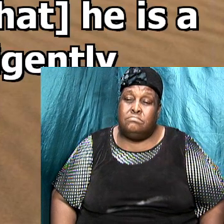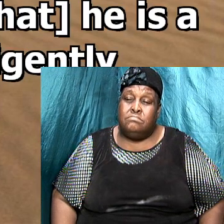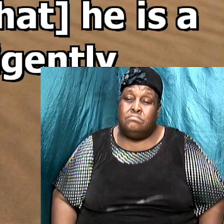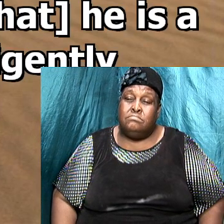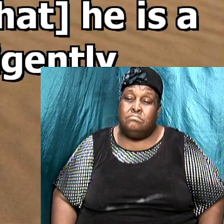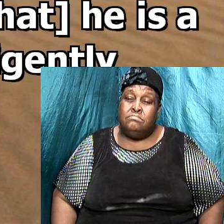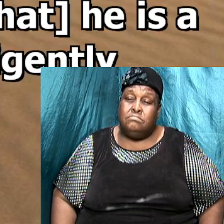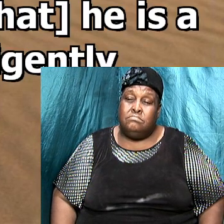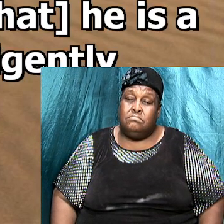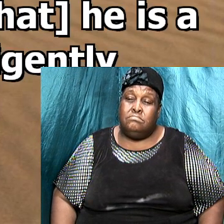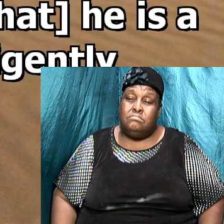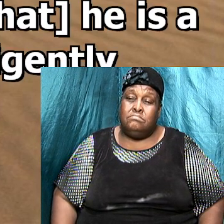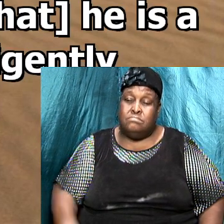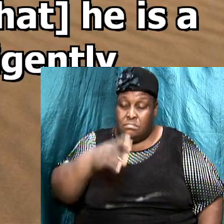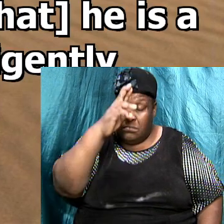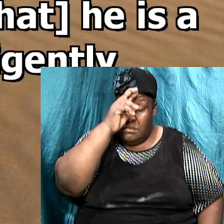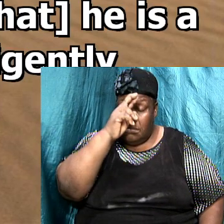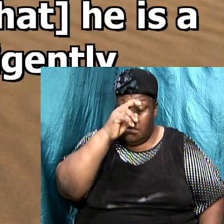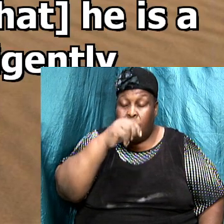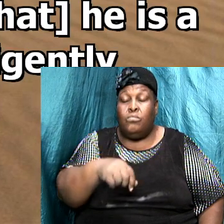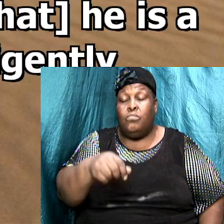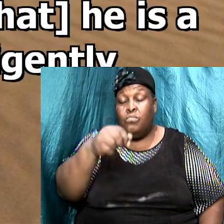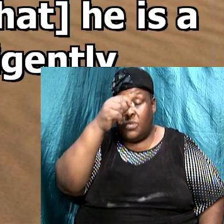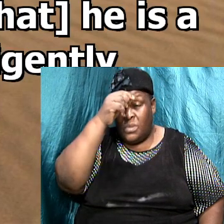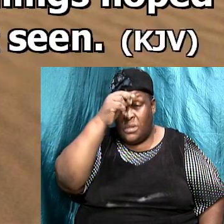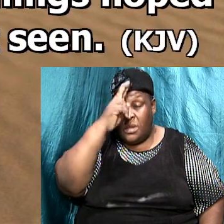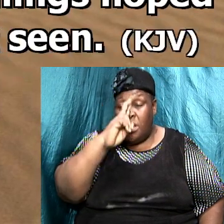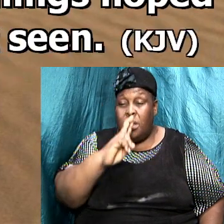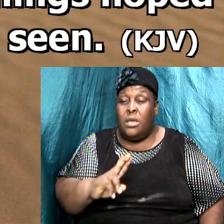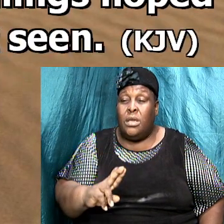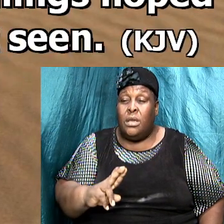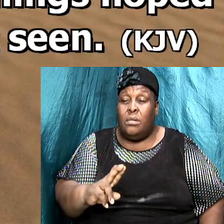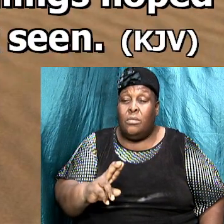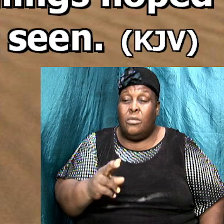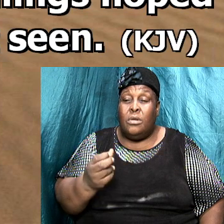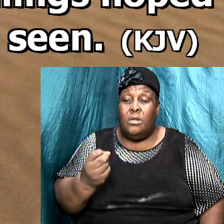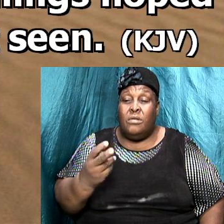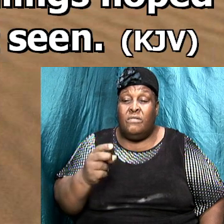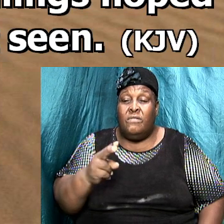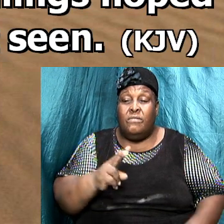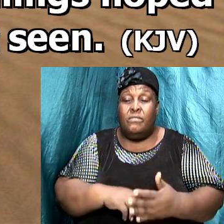same chapter 11 from verse 1